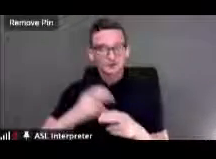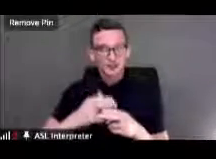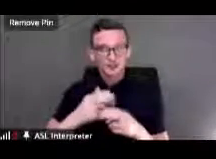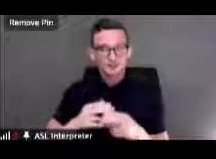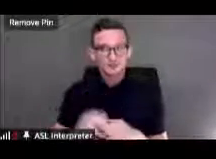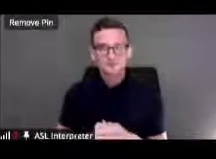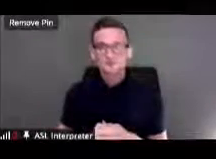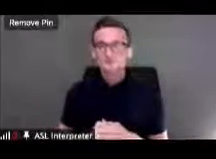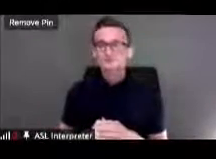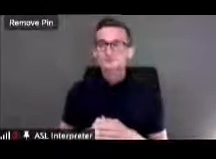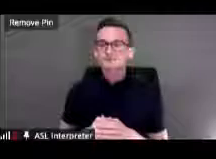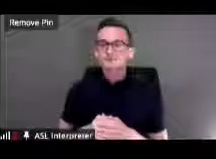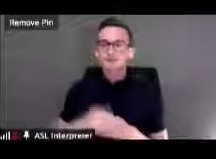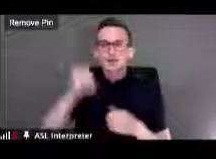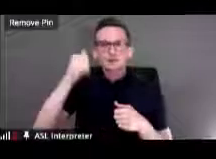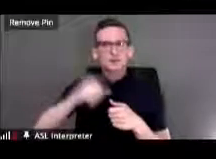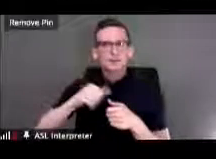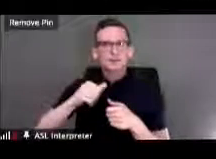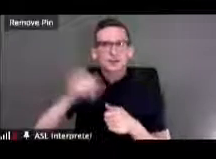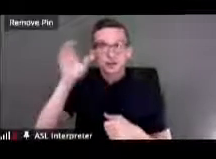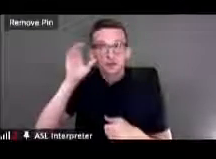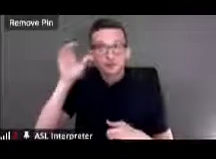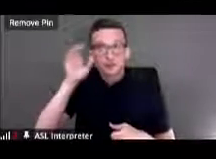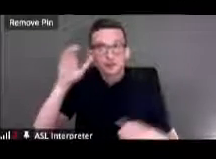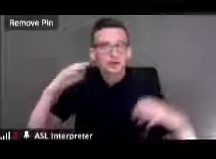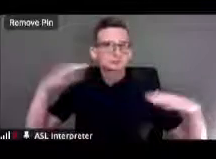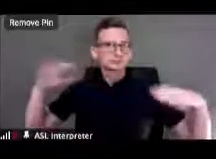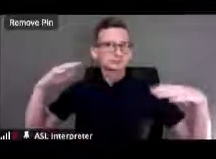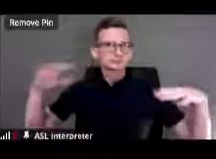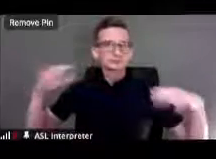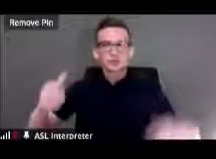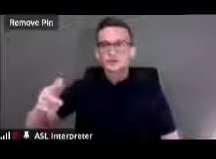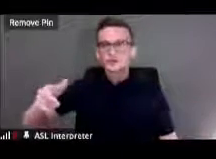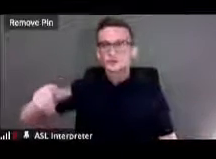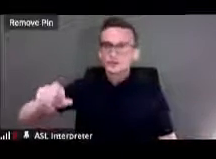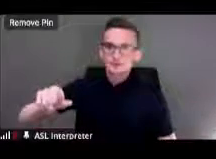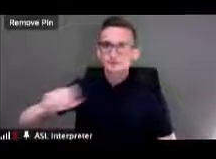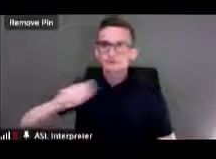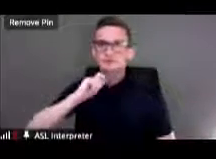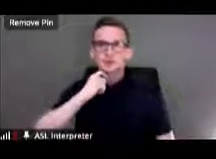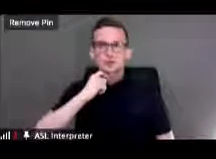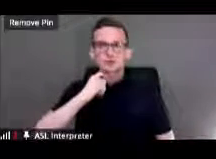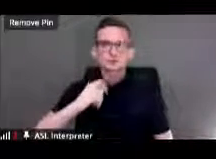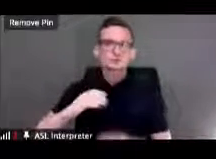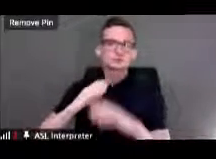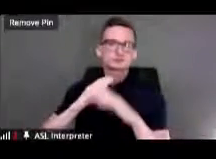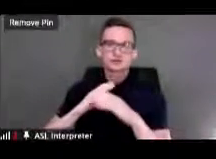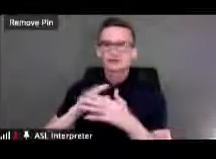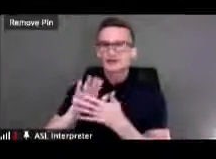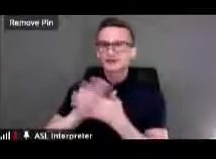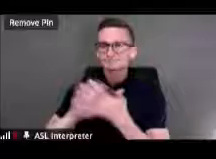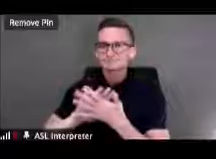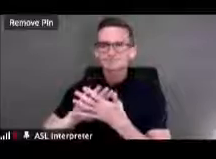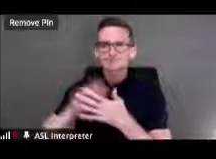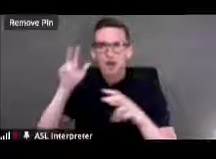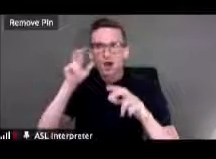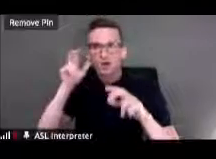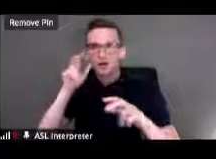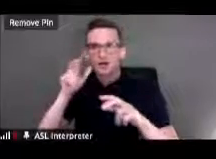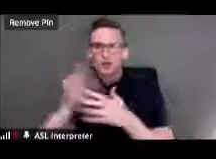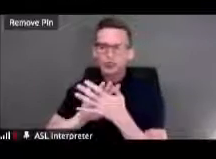Please make sure to mute your computer or live stream audio to prevent any feedback or distortion during your